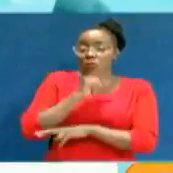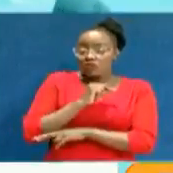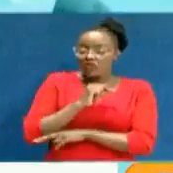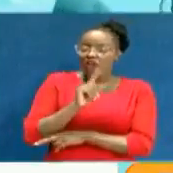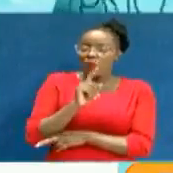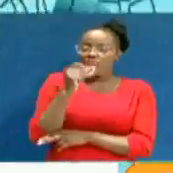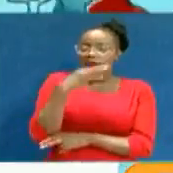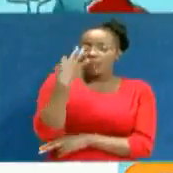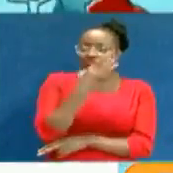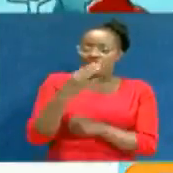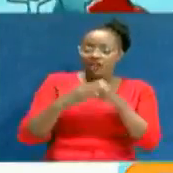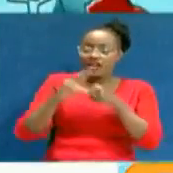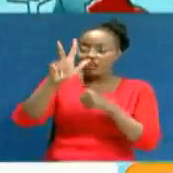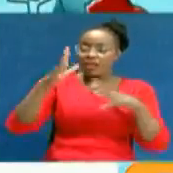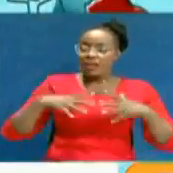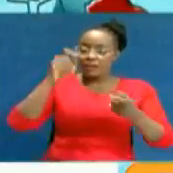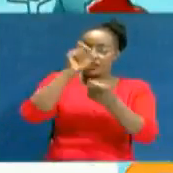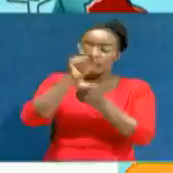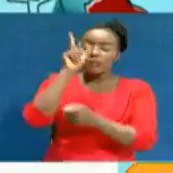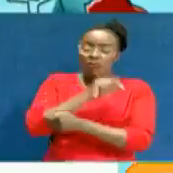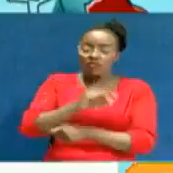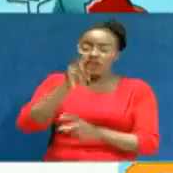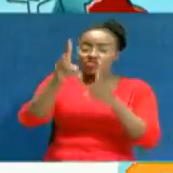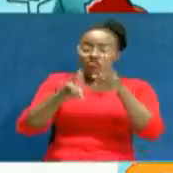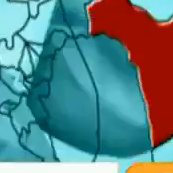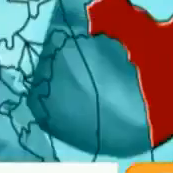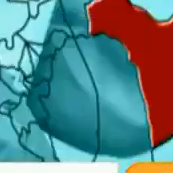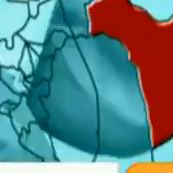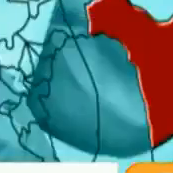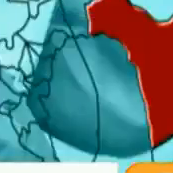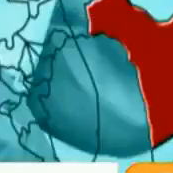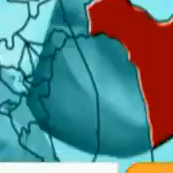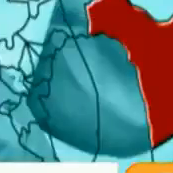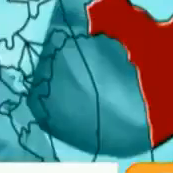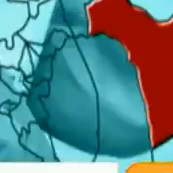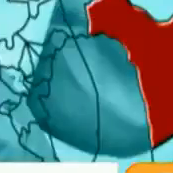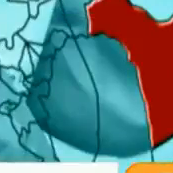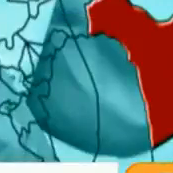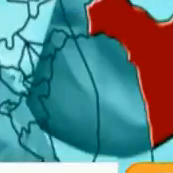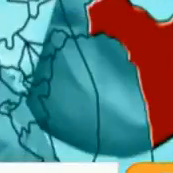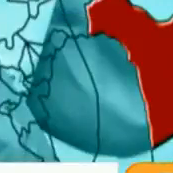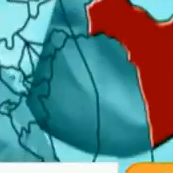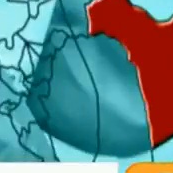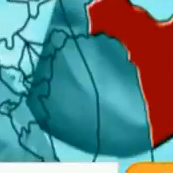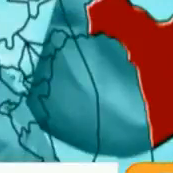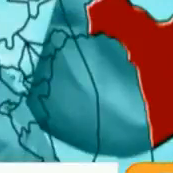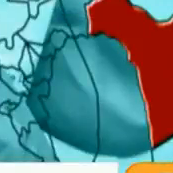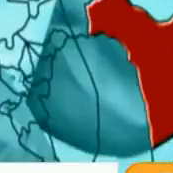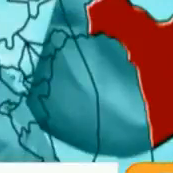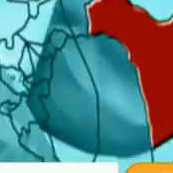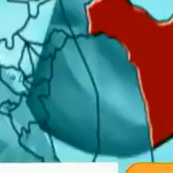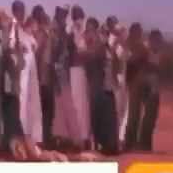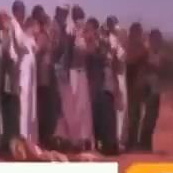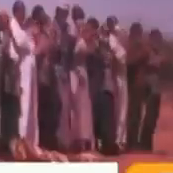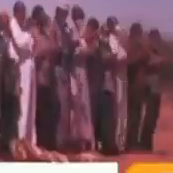Wednesday, 93 tests had been conducted, from which 22 people had tested positive, all of them detected at the Dadaab